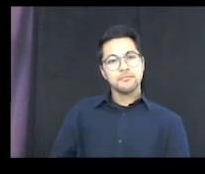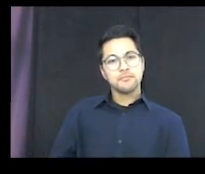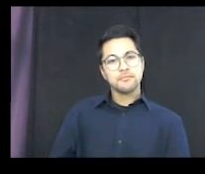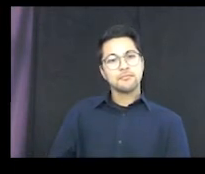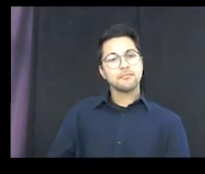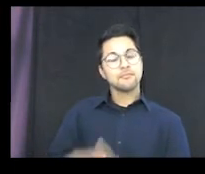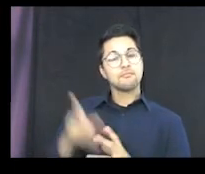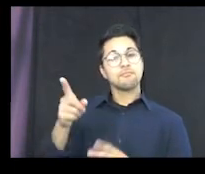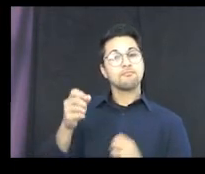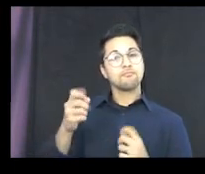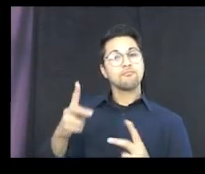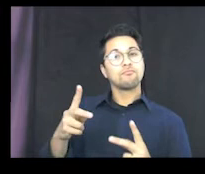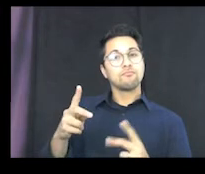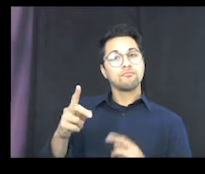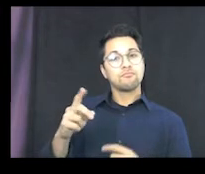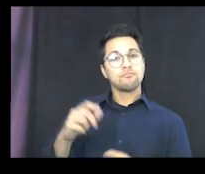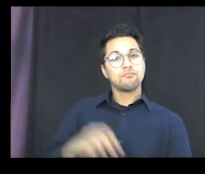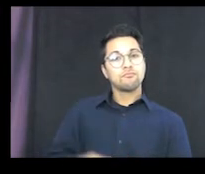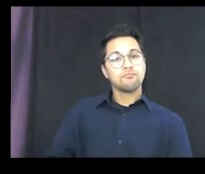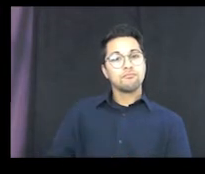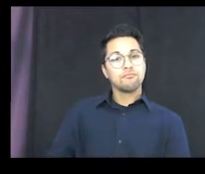an opportunity